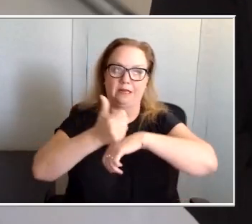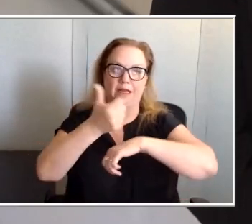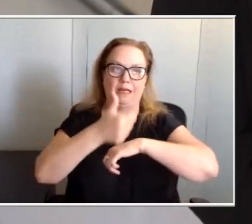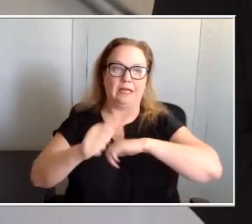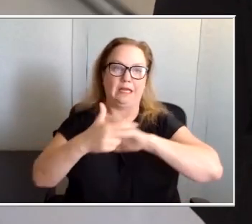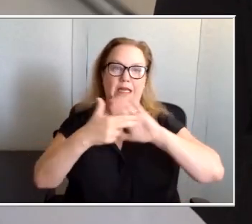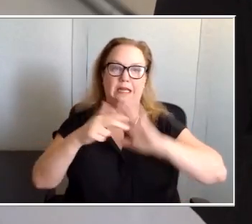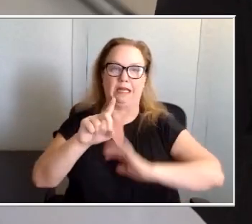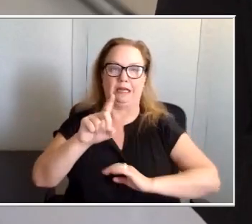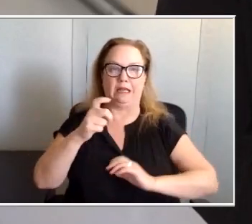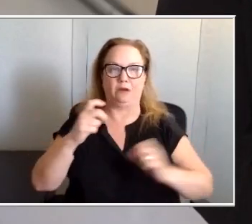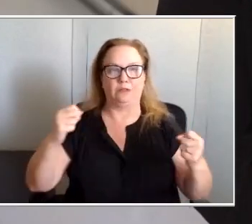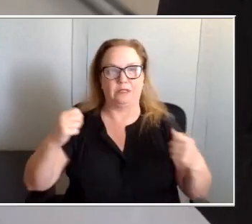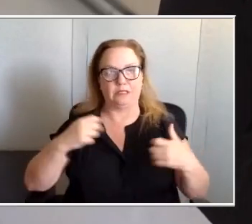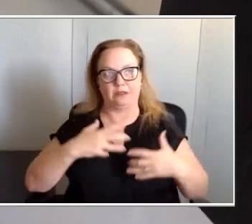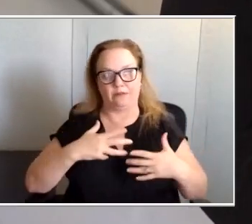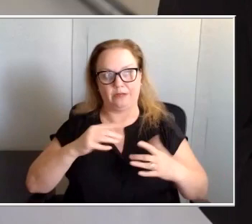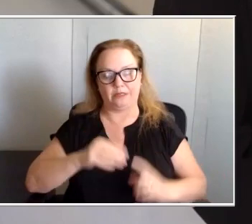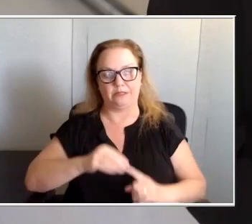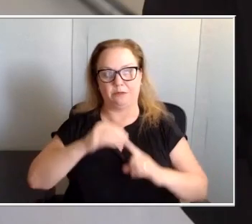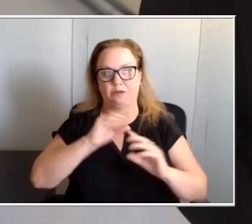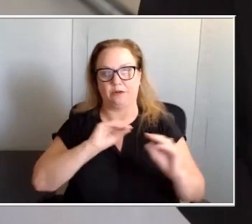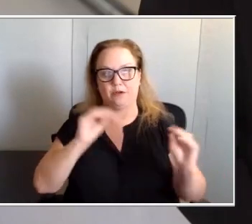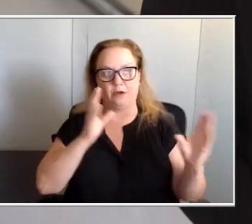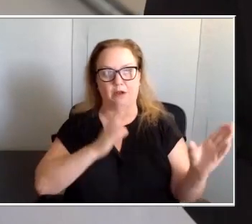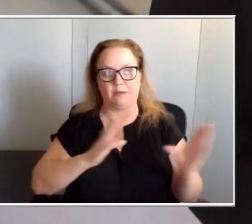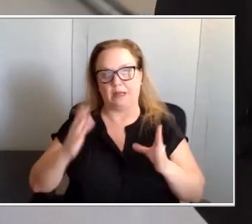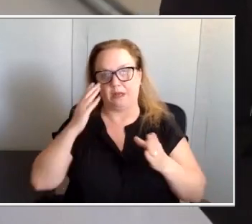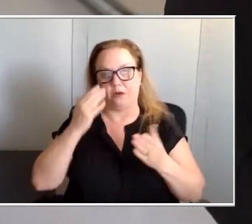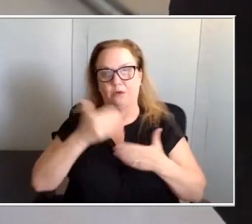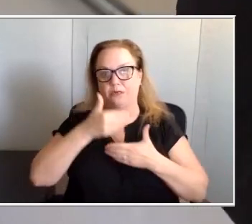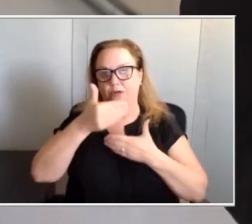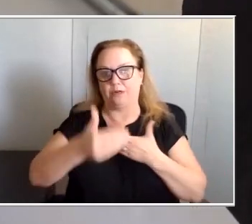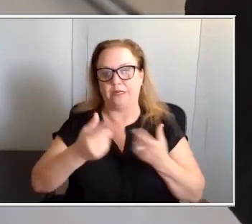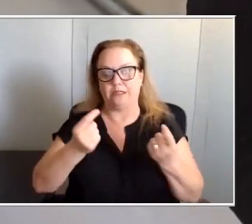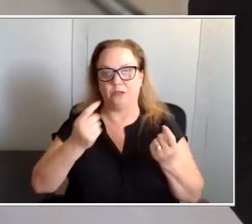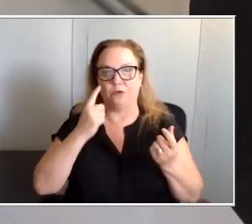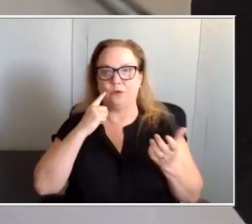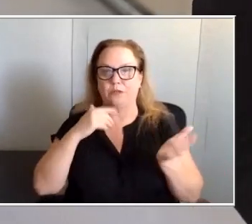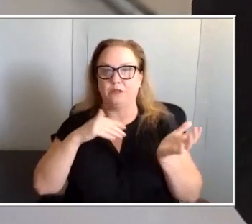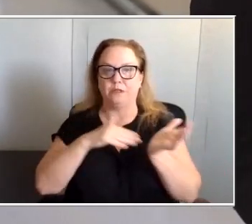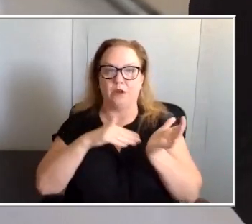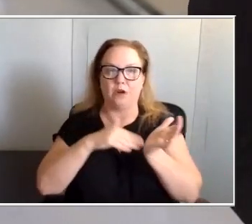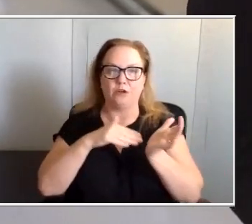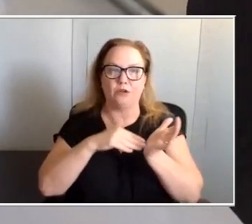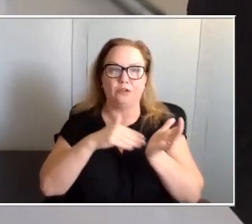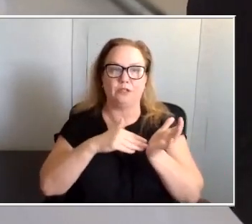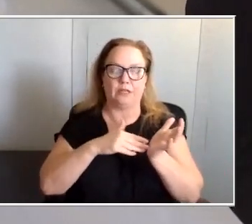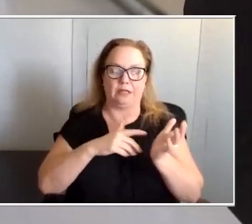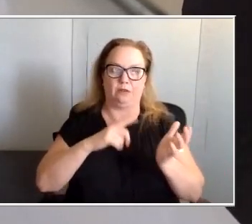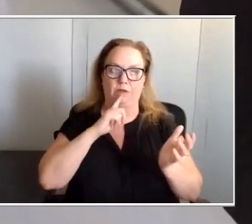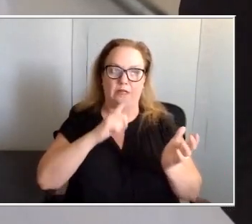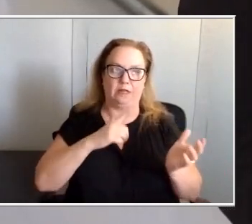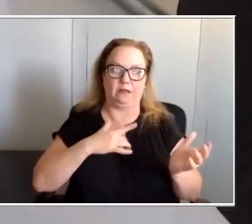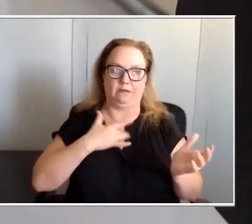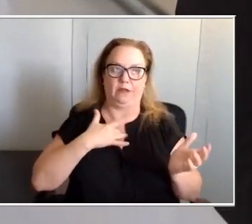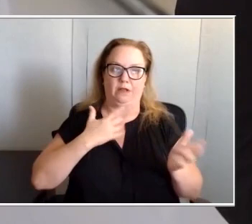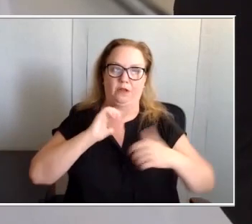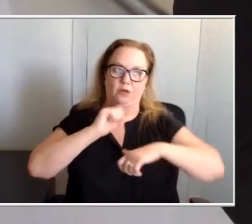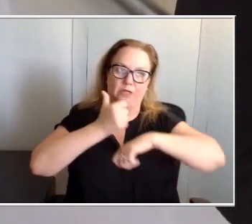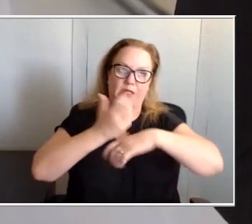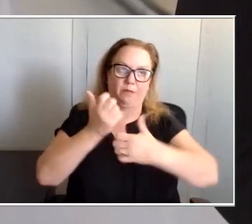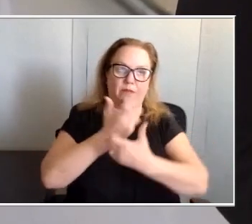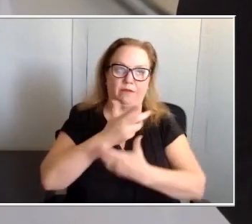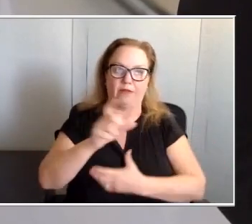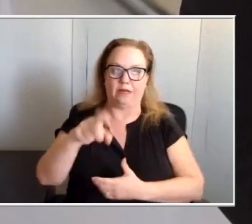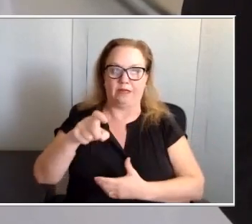scary, especially when you don't have a plan. You don't know the next step, you don't know the doctors. And I think that relief they get to know that we can get them set up with everything needed, and it